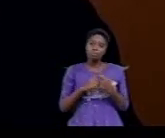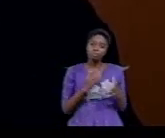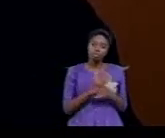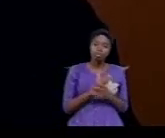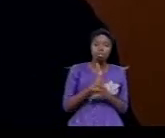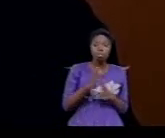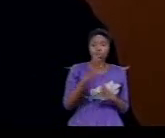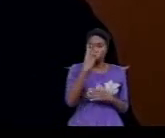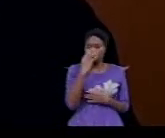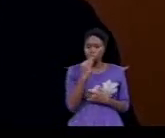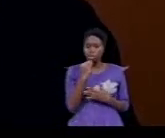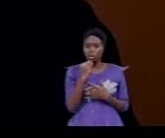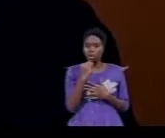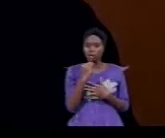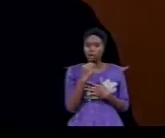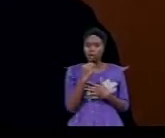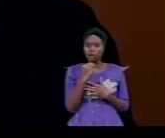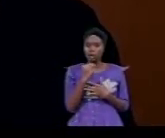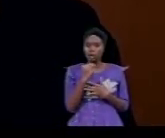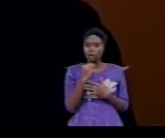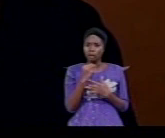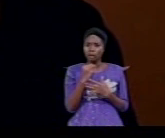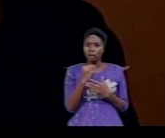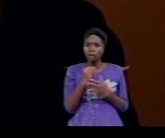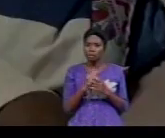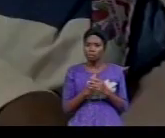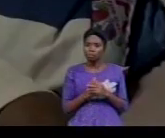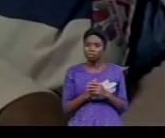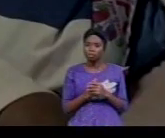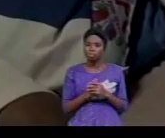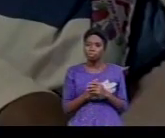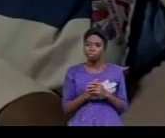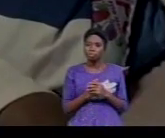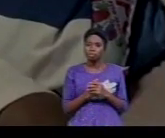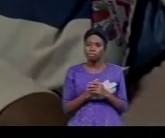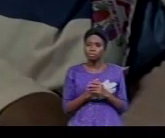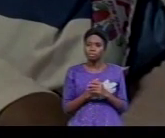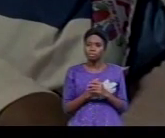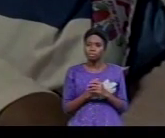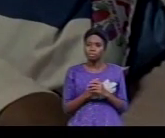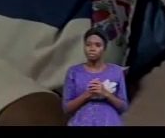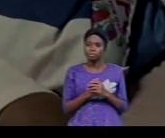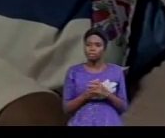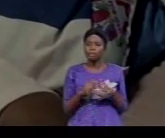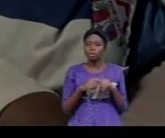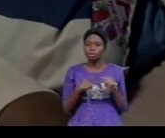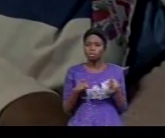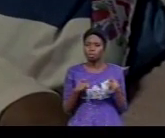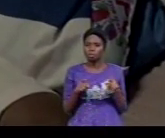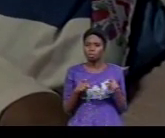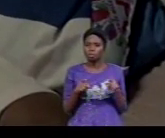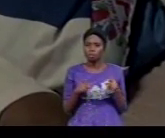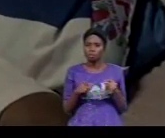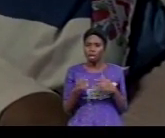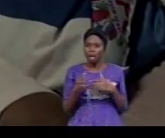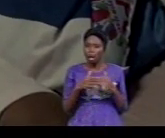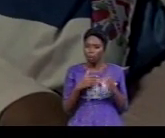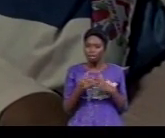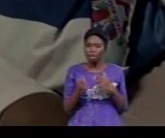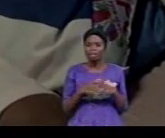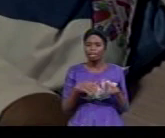And once again, congratulations on completion of your youth service. But whatever is it you want to